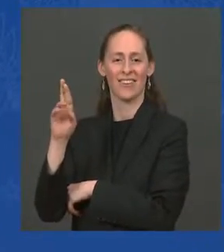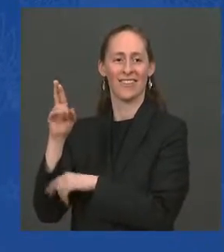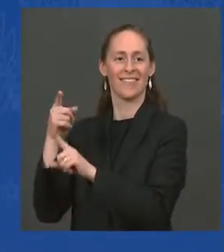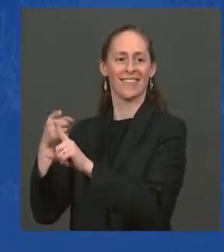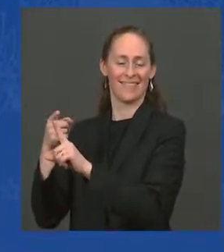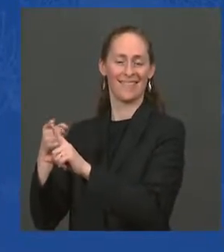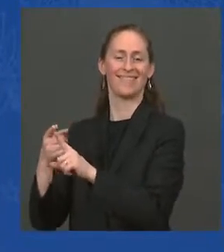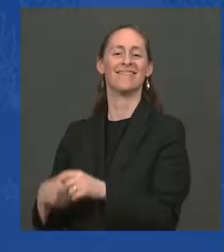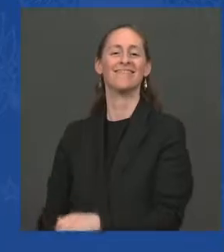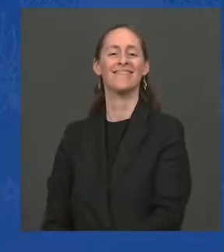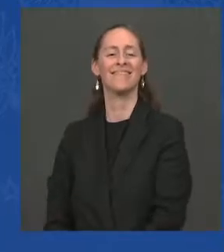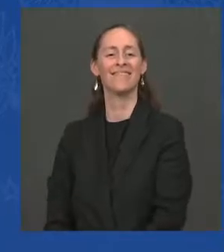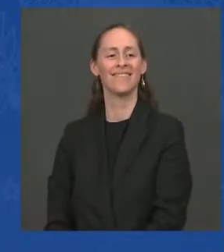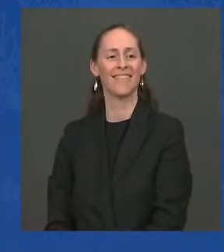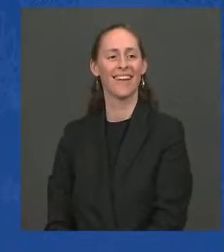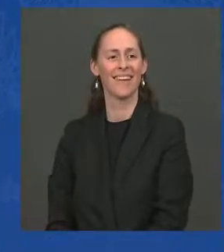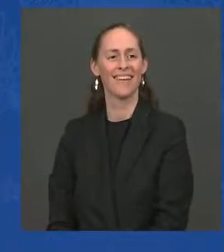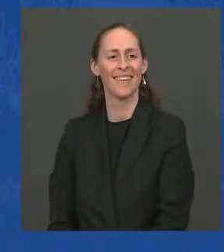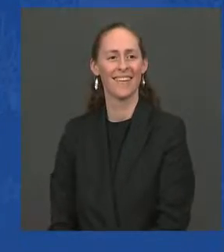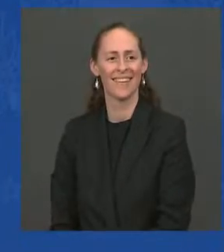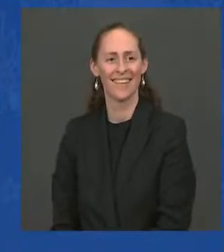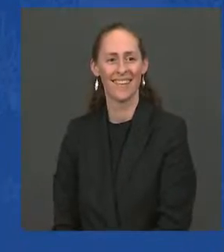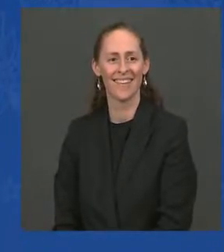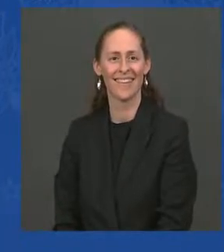In a moment.